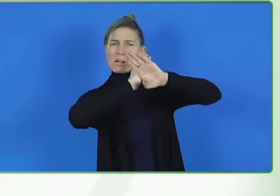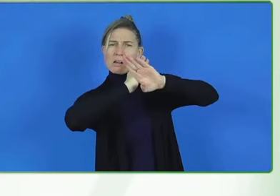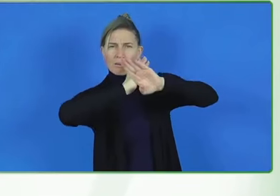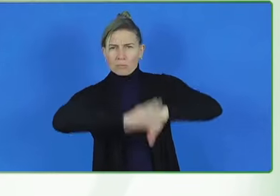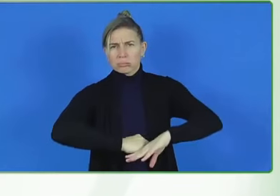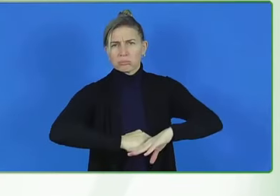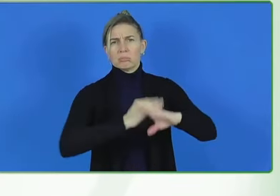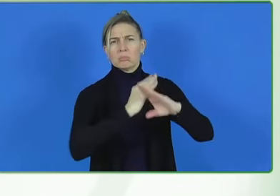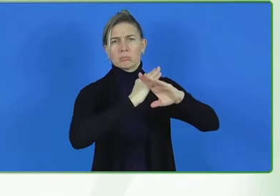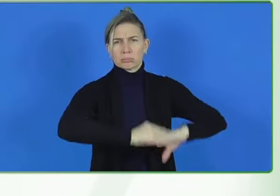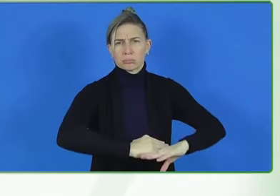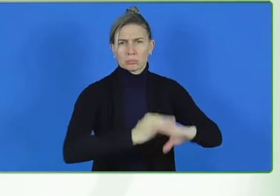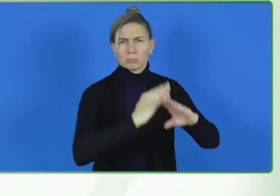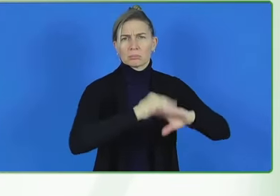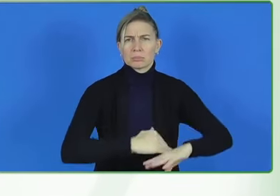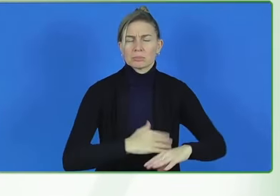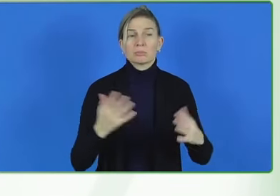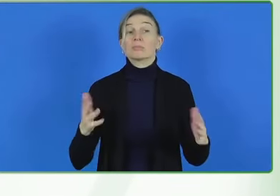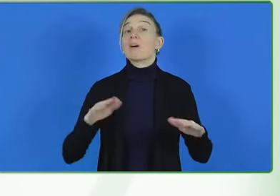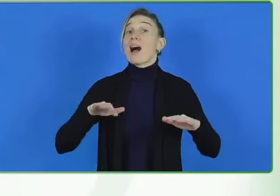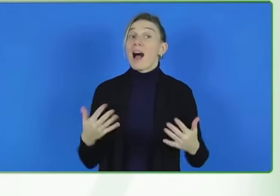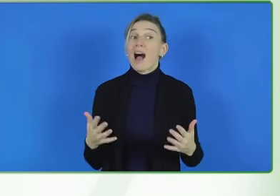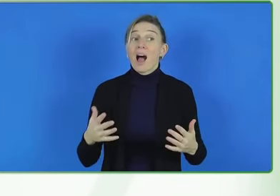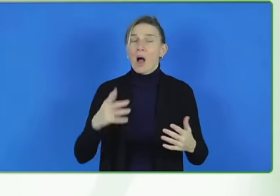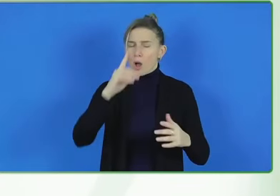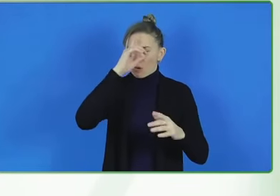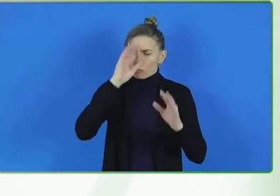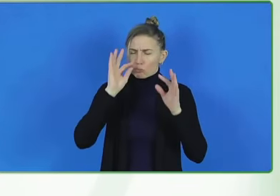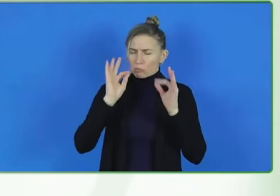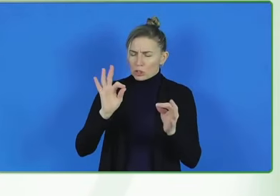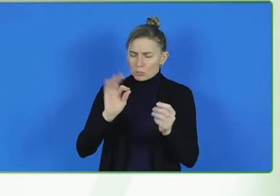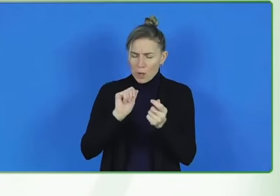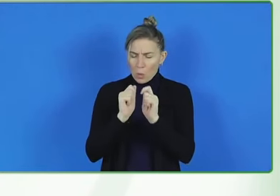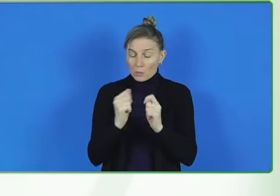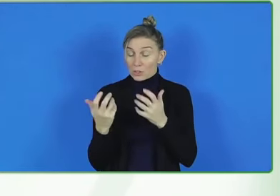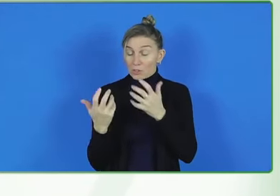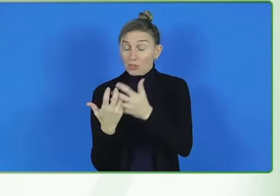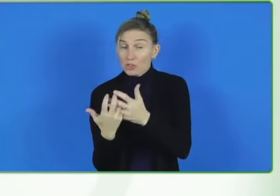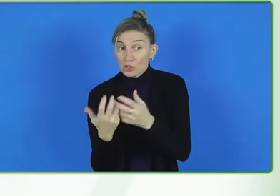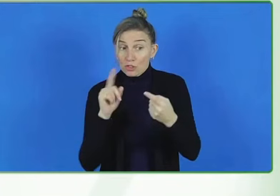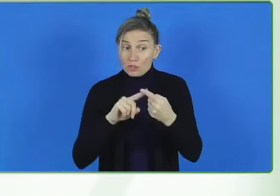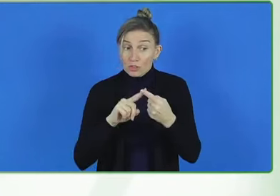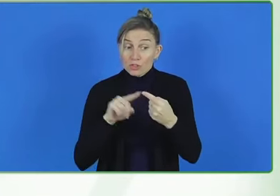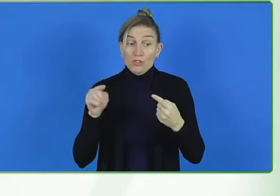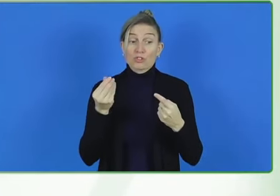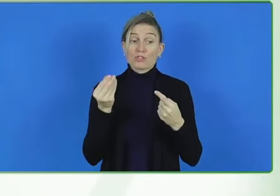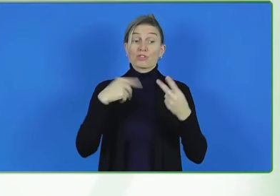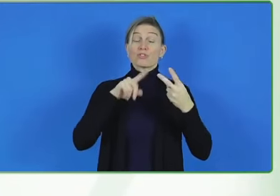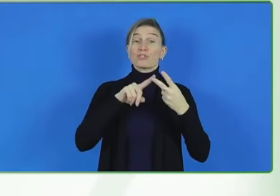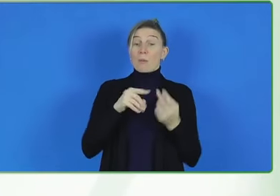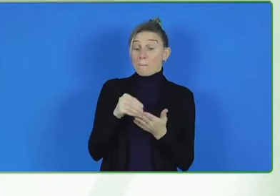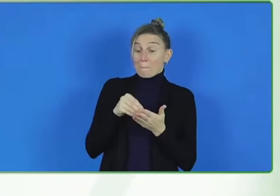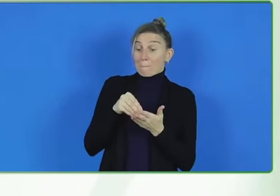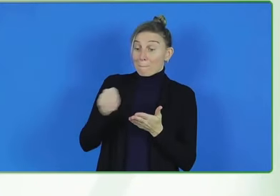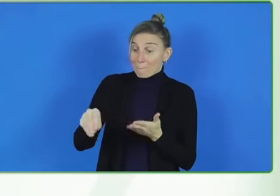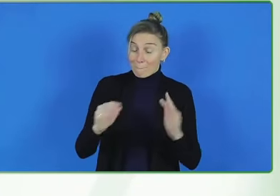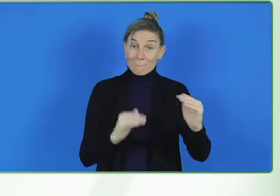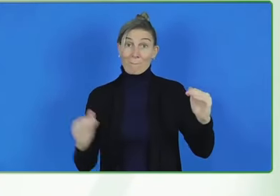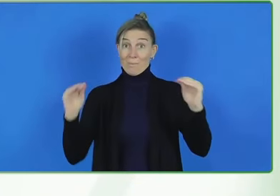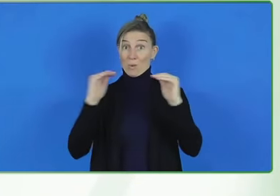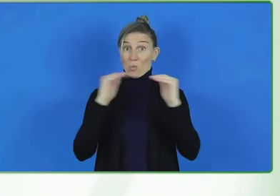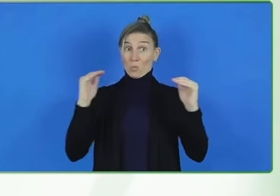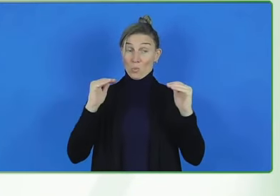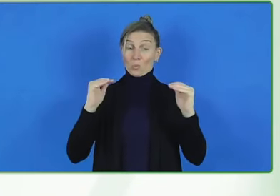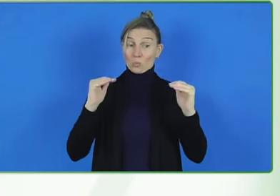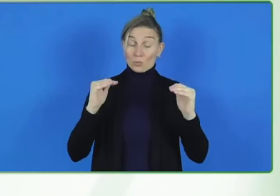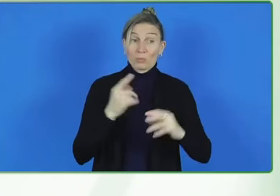of reasonable accommodations, the promotion of equal pay for equal work, and the development of accessible and